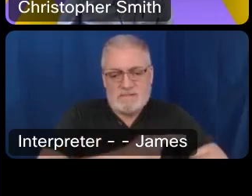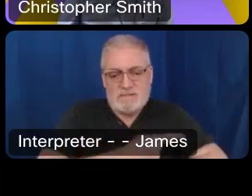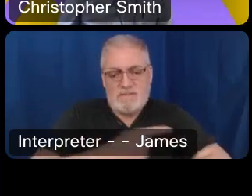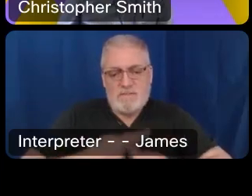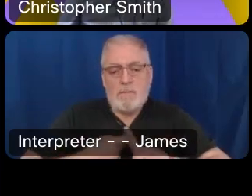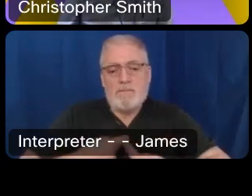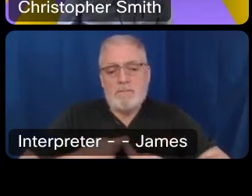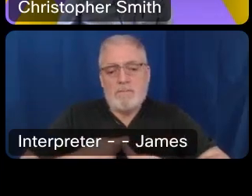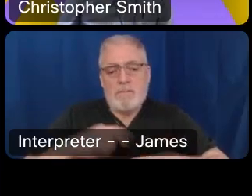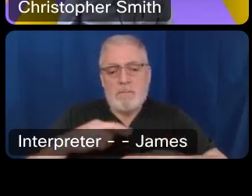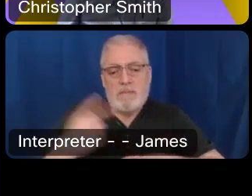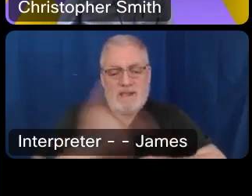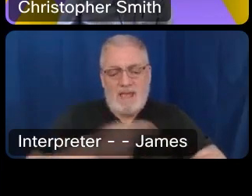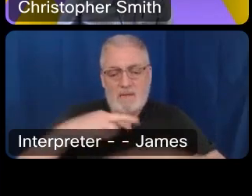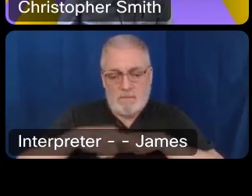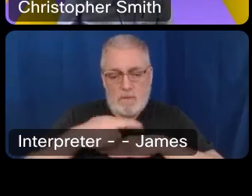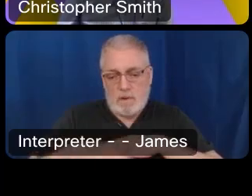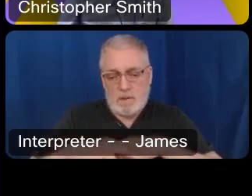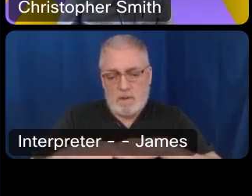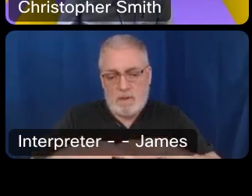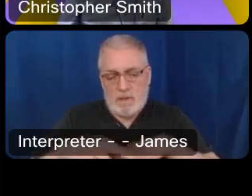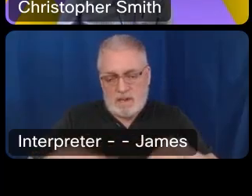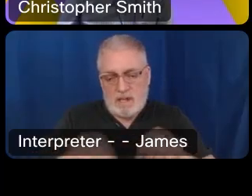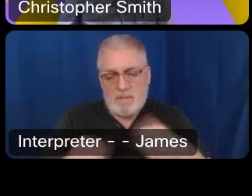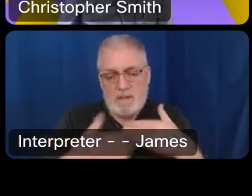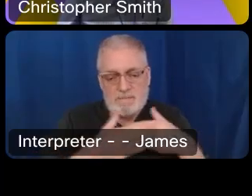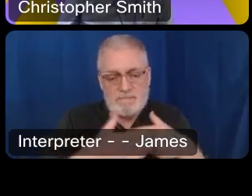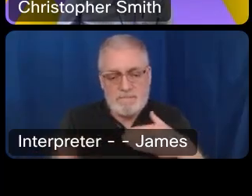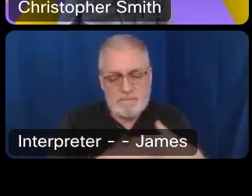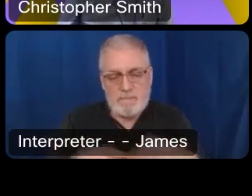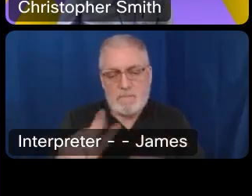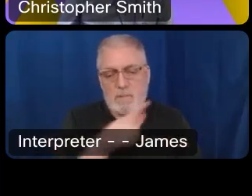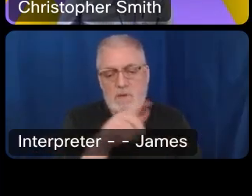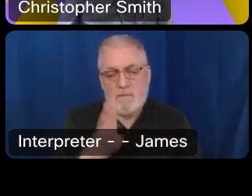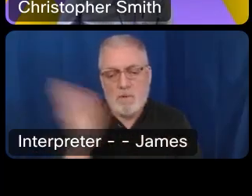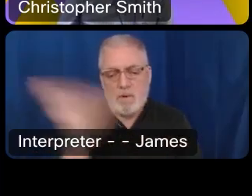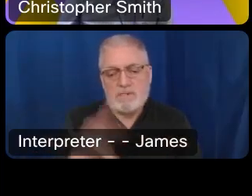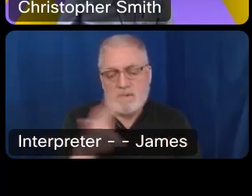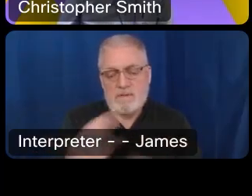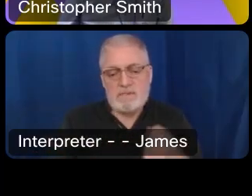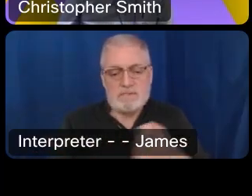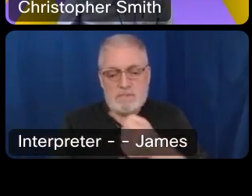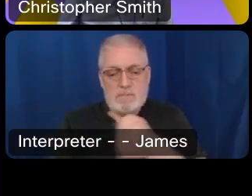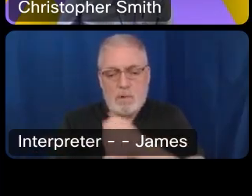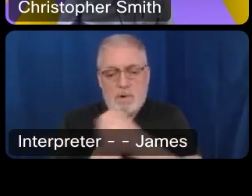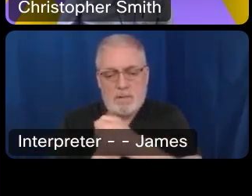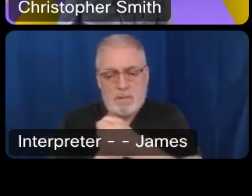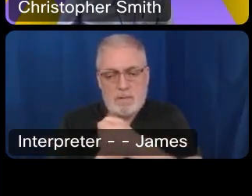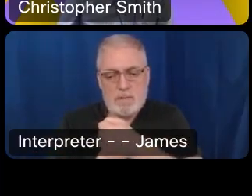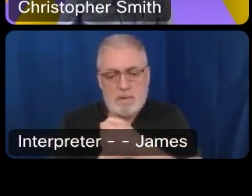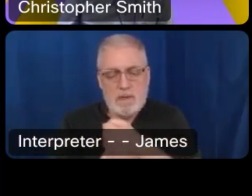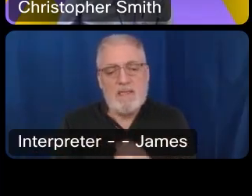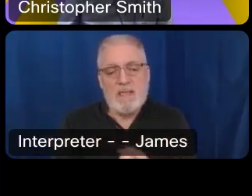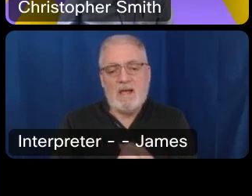around-the-clock support for the youth. And it's usually service provision for about 4 to 6 weeks.